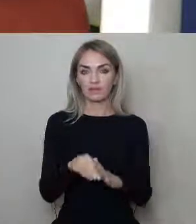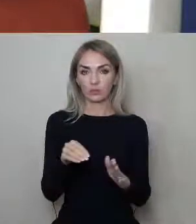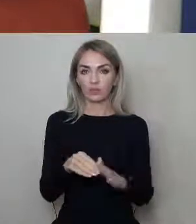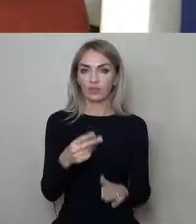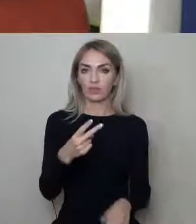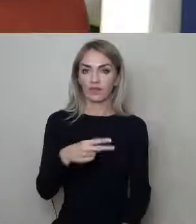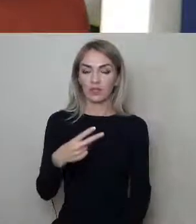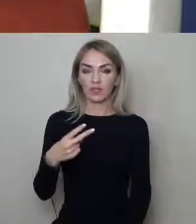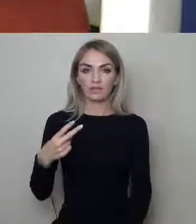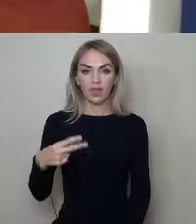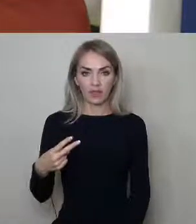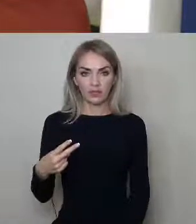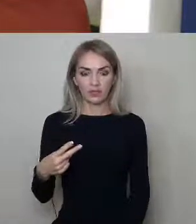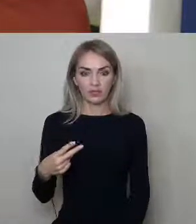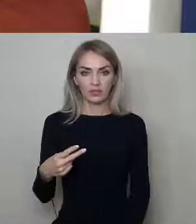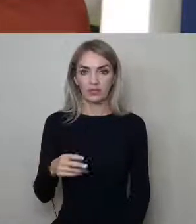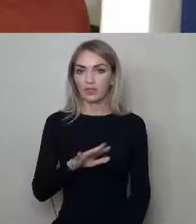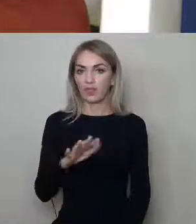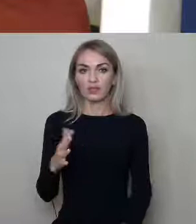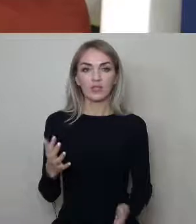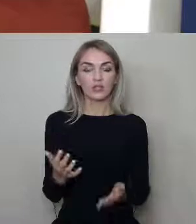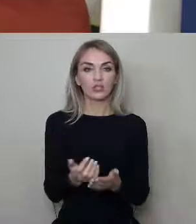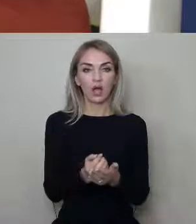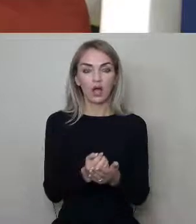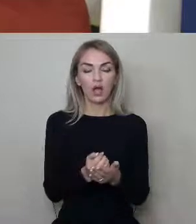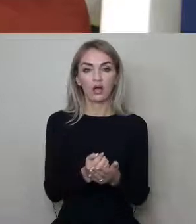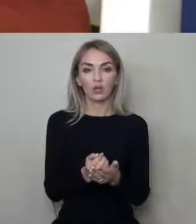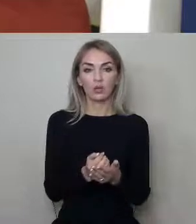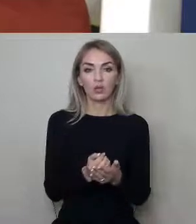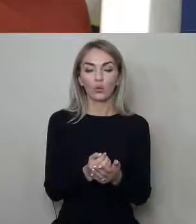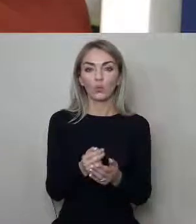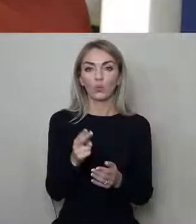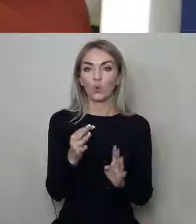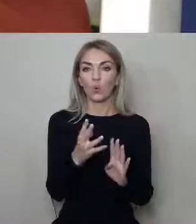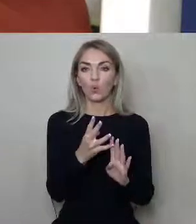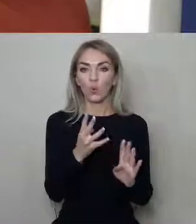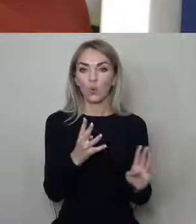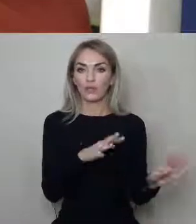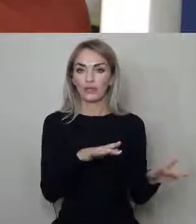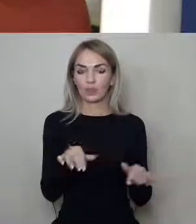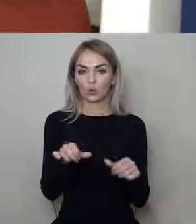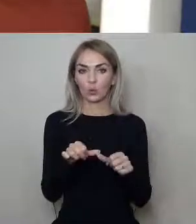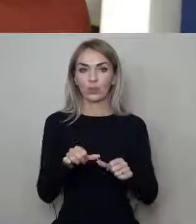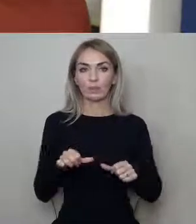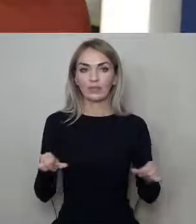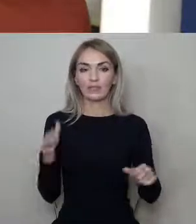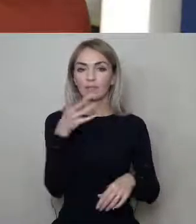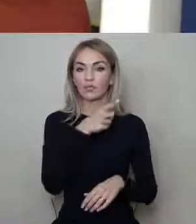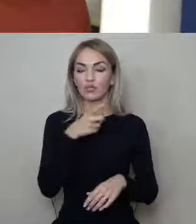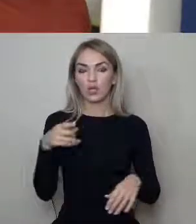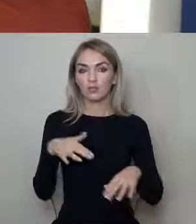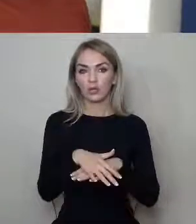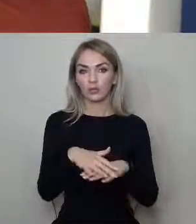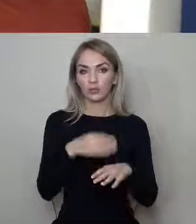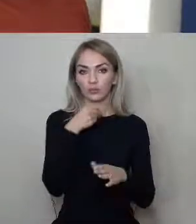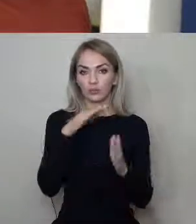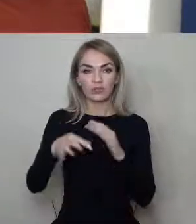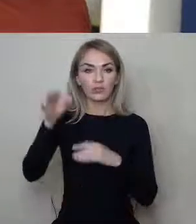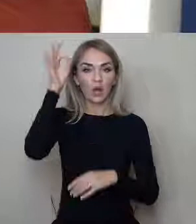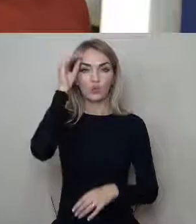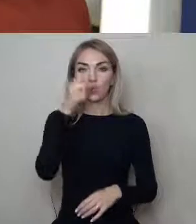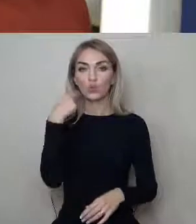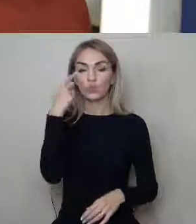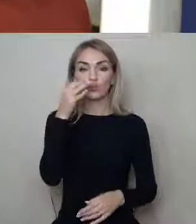the guidance on local elections 2020. I didn't find the procedure of counting the